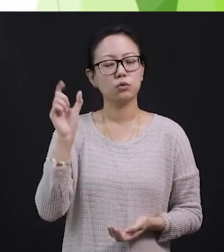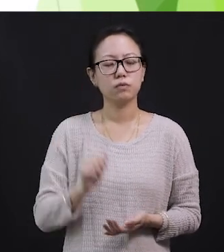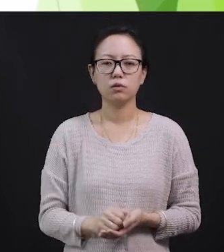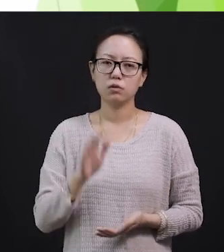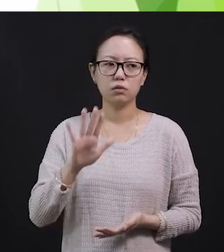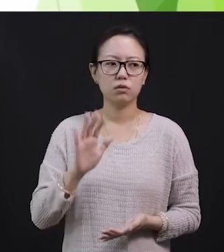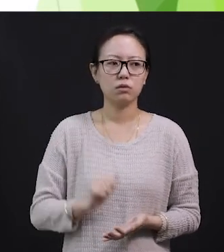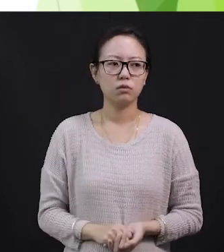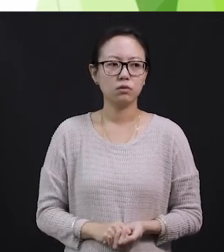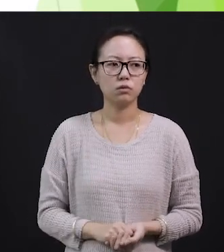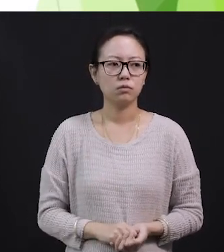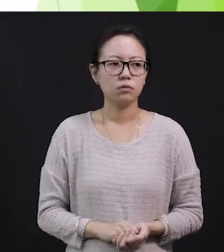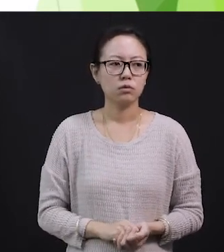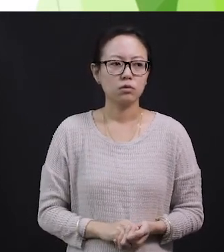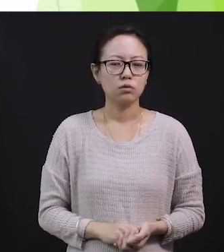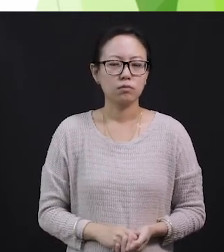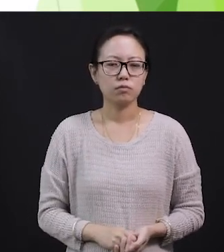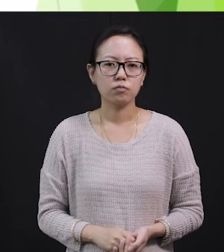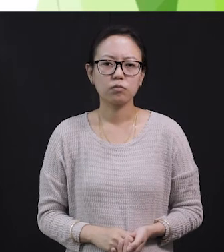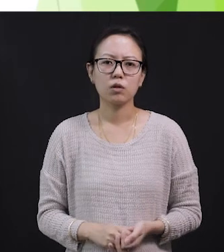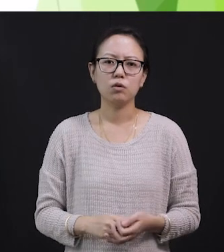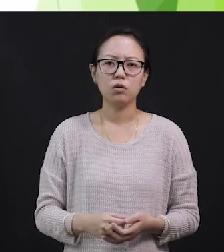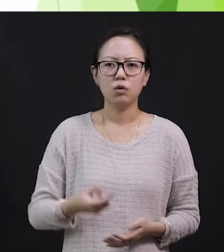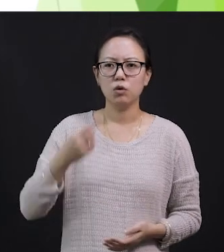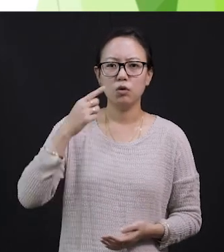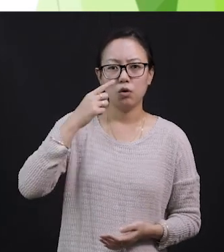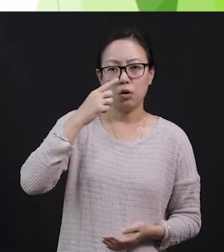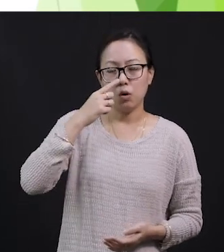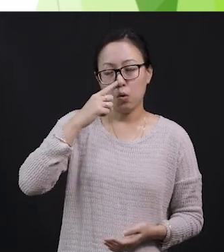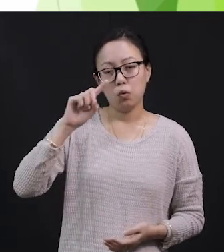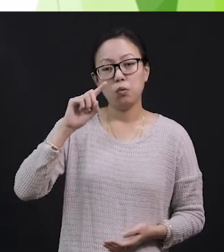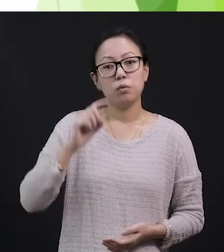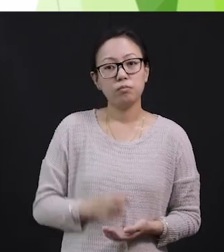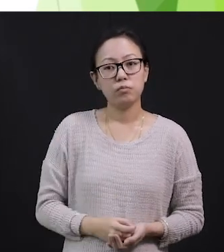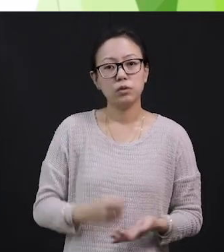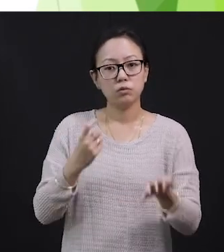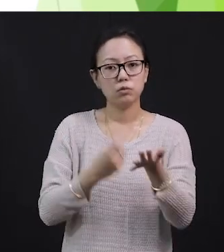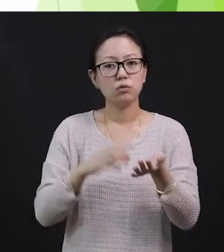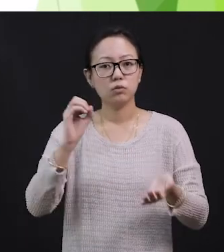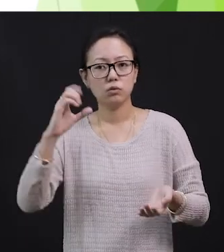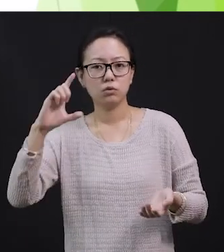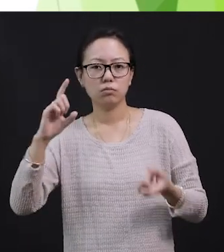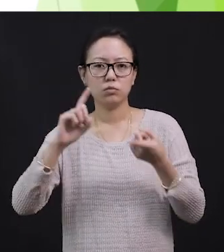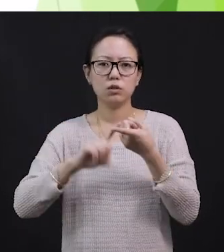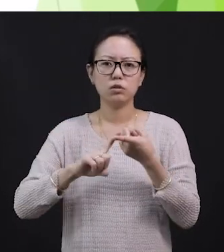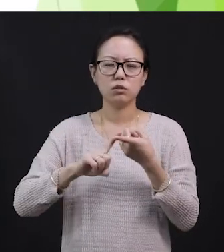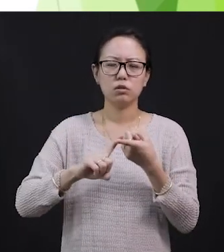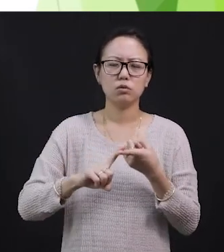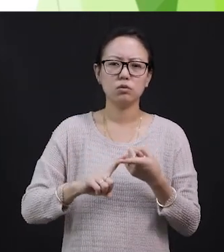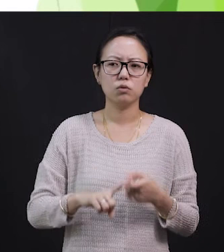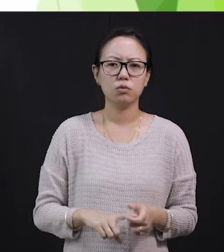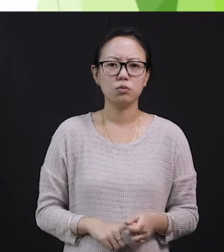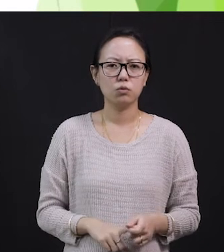a big problem with the status of women as also. So that is why the role of freedom fighters, the role of social